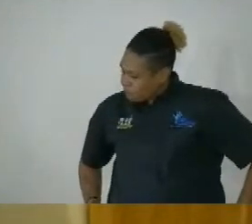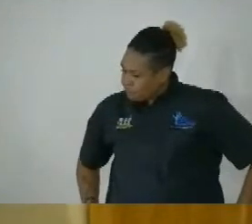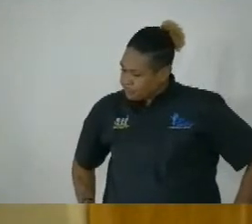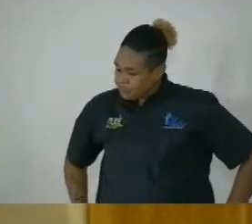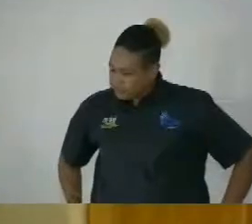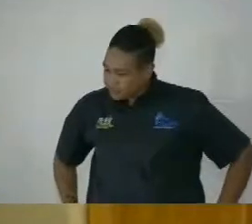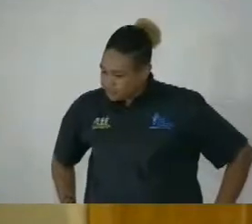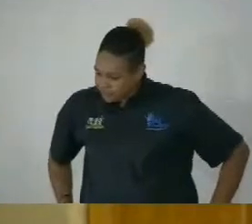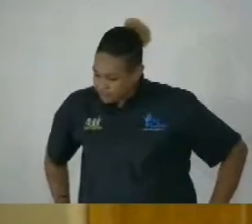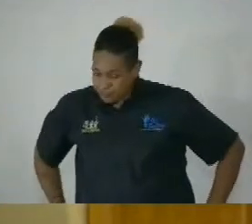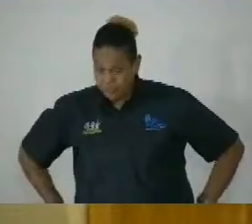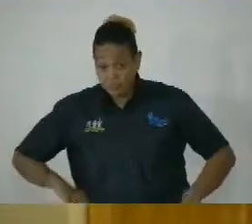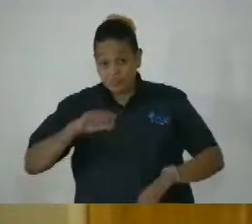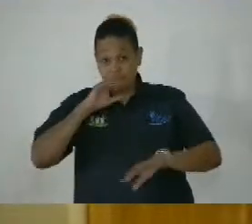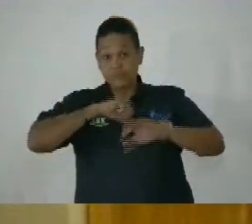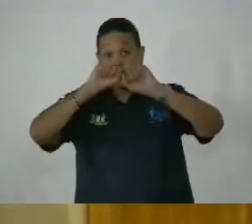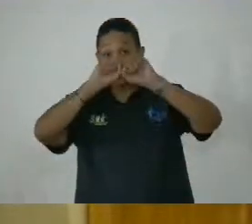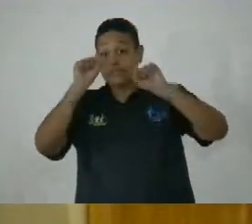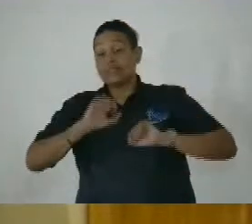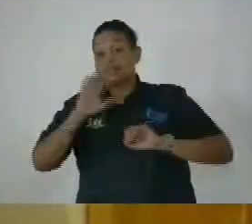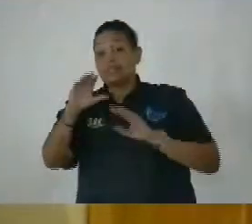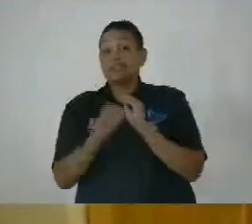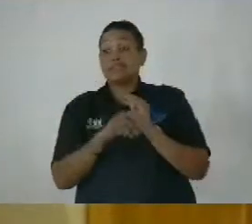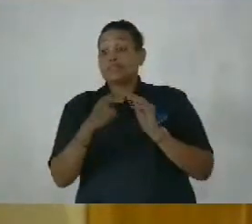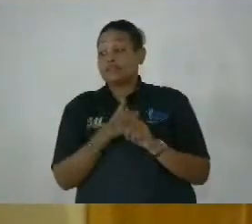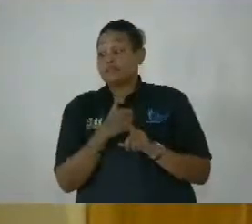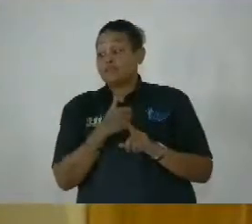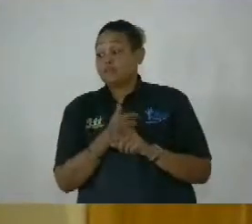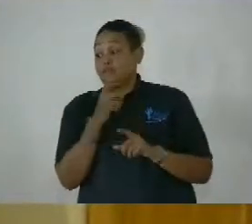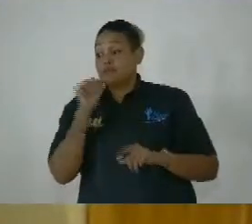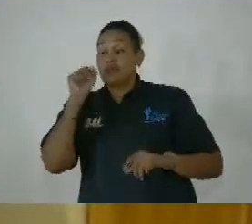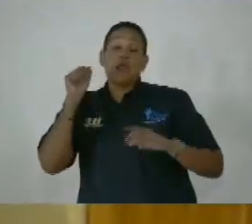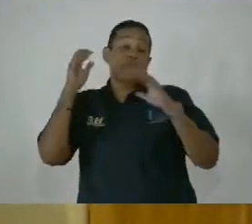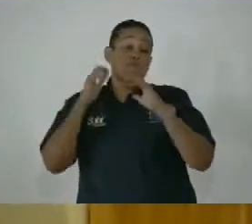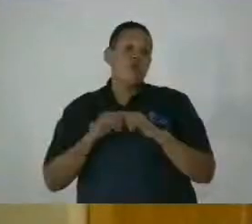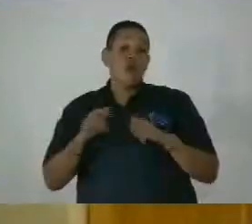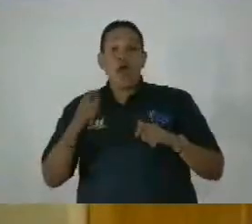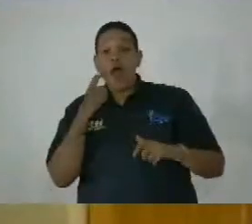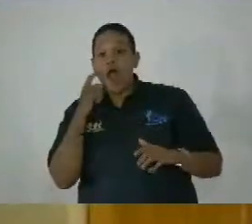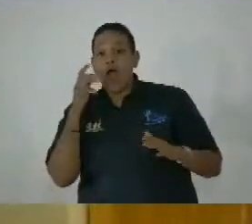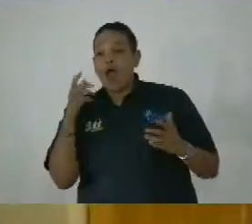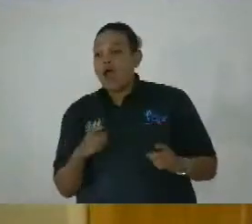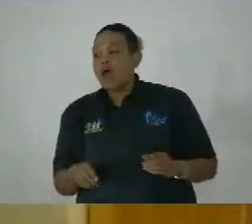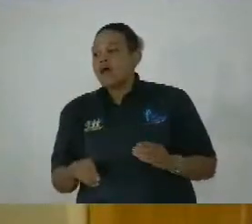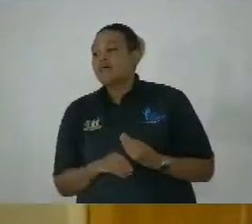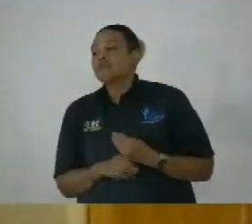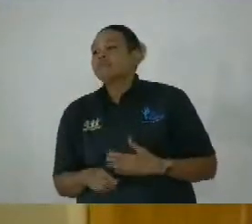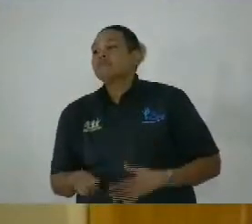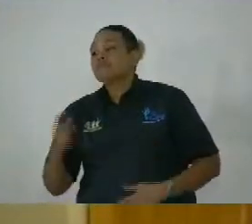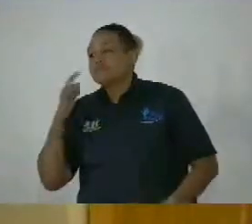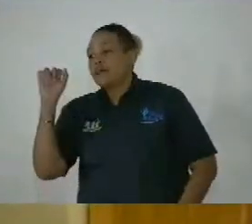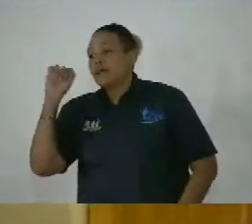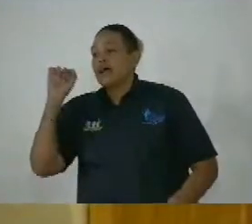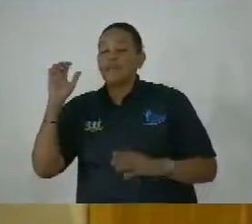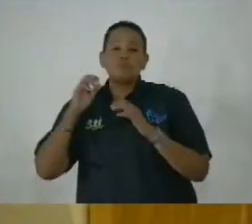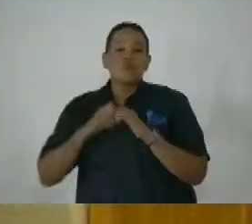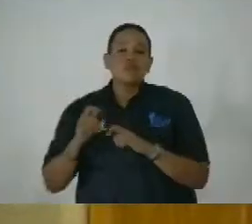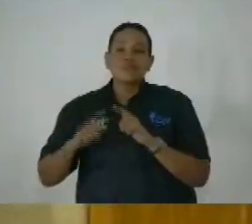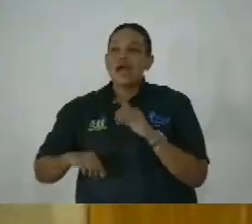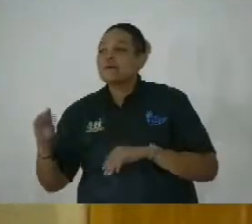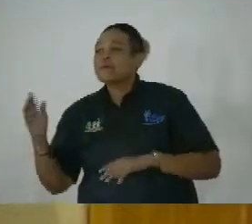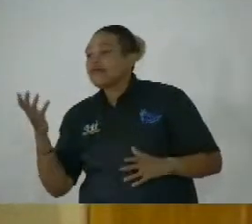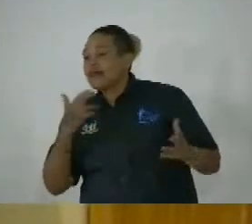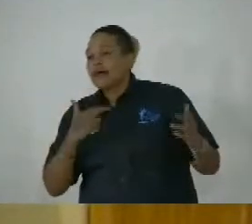The old system was to wait until the cars and broke down. You turn to the break, them broke down, they can't move.